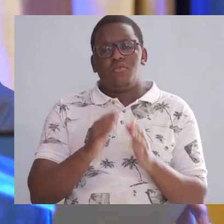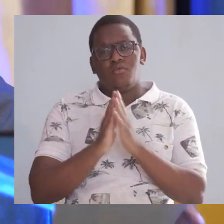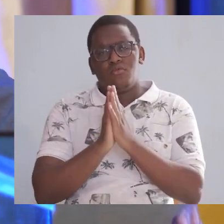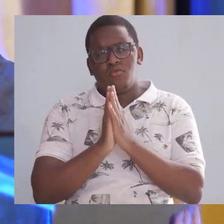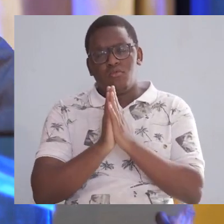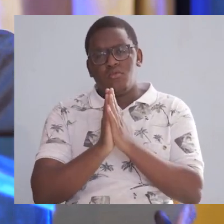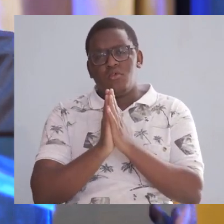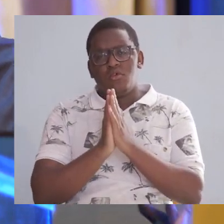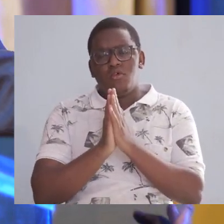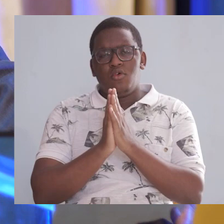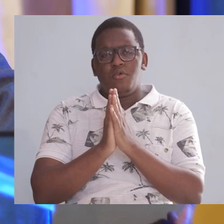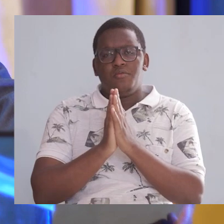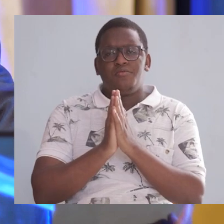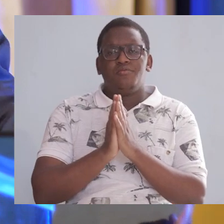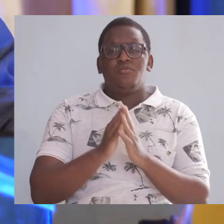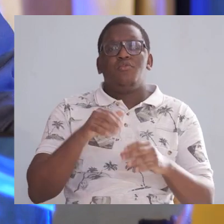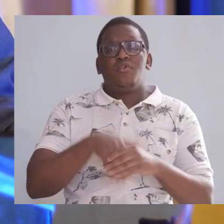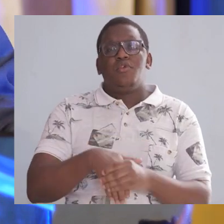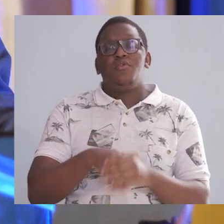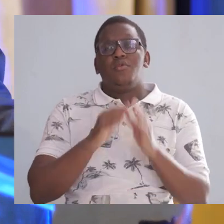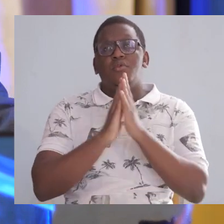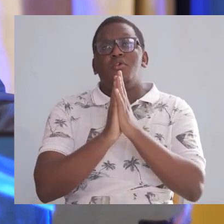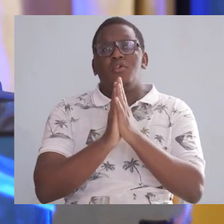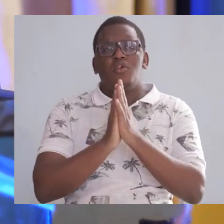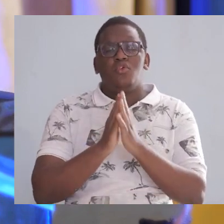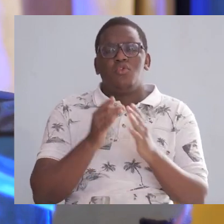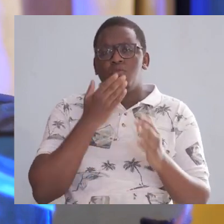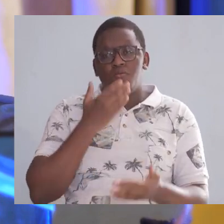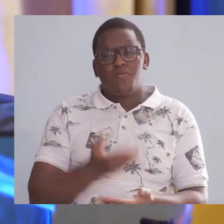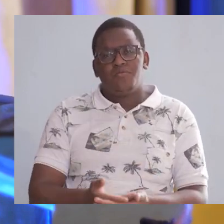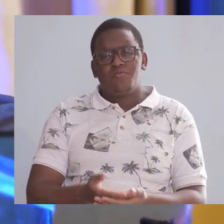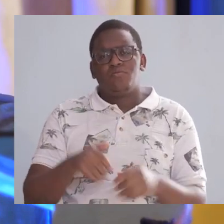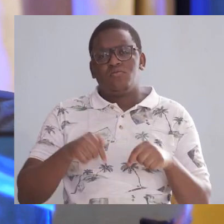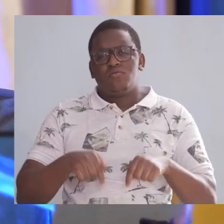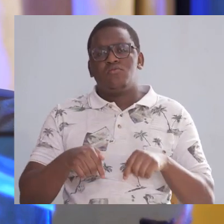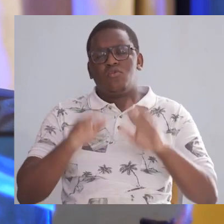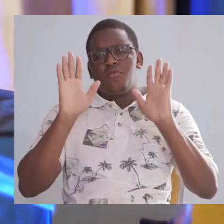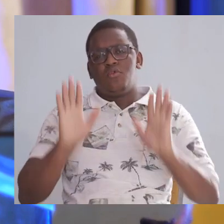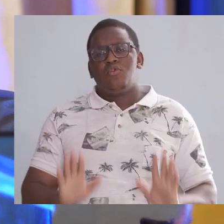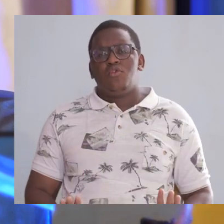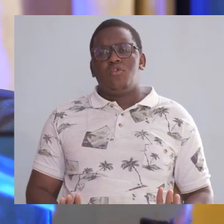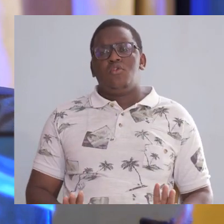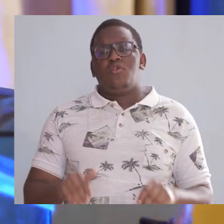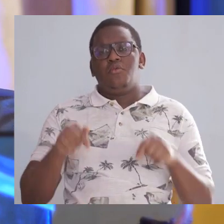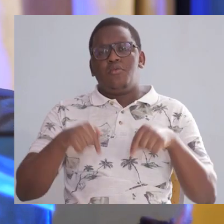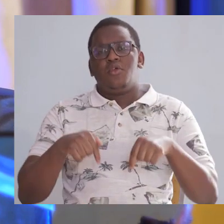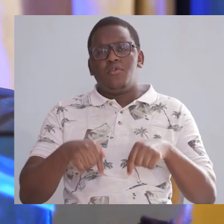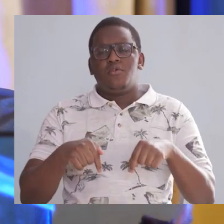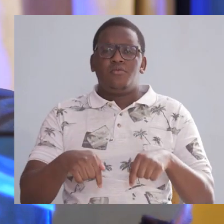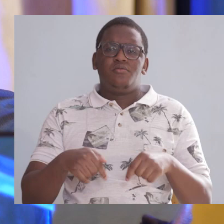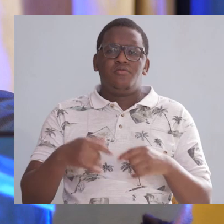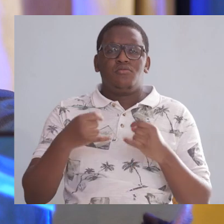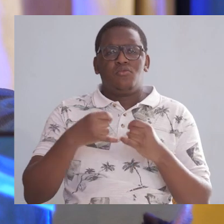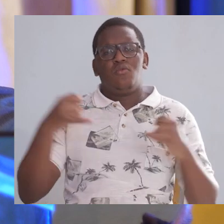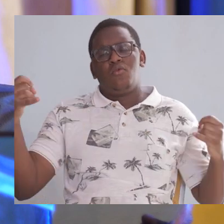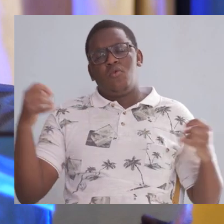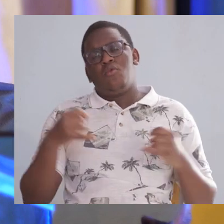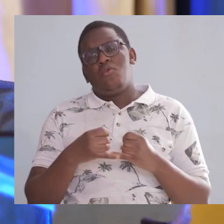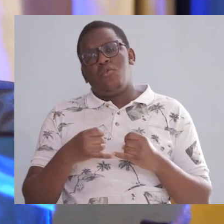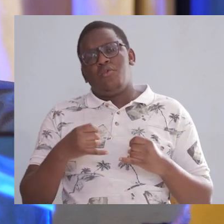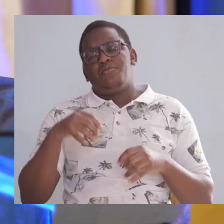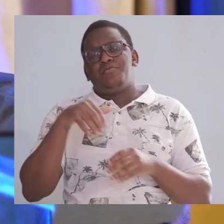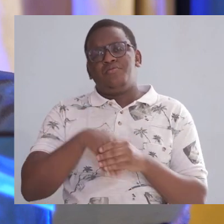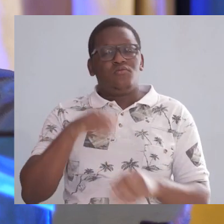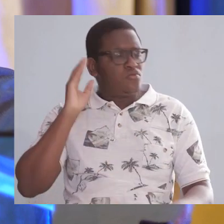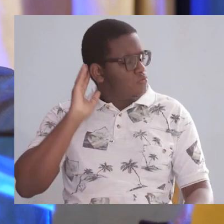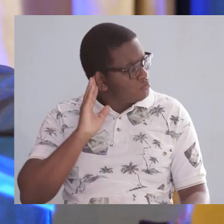pray. Father, in the name of your Son, Jesus Christ, we thank you for the opportunity of gathering together over this medium of the airwaves, even to